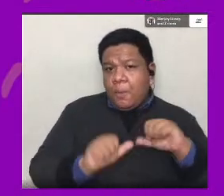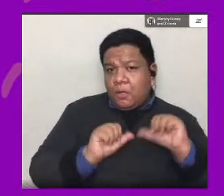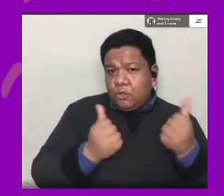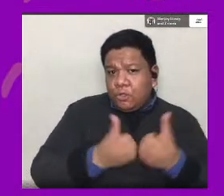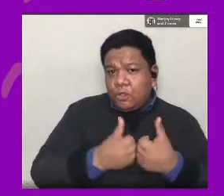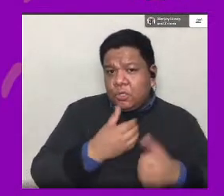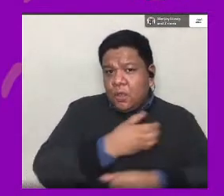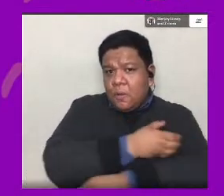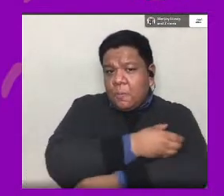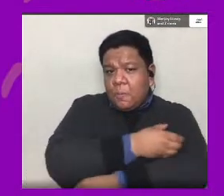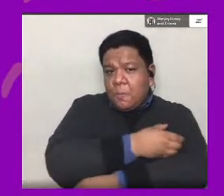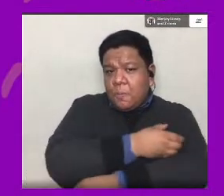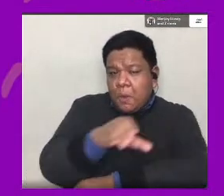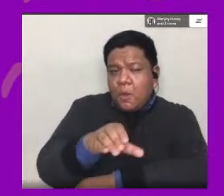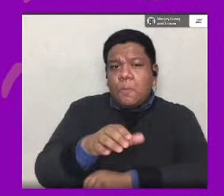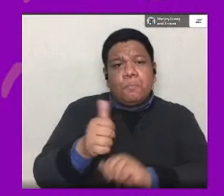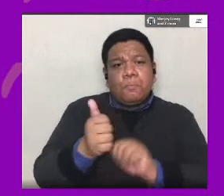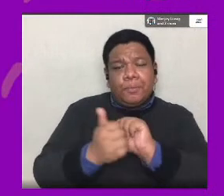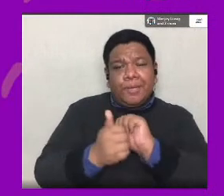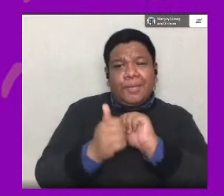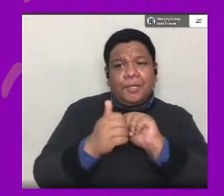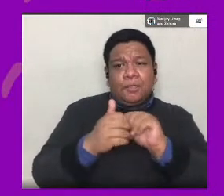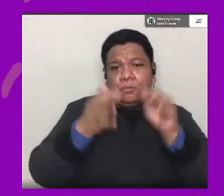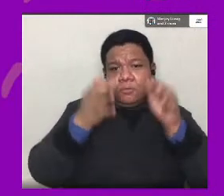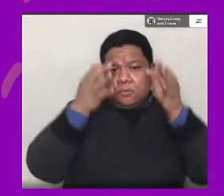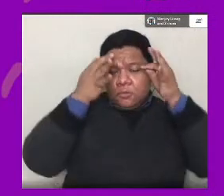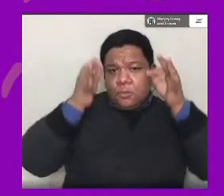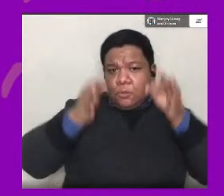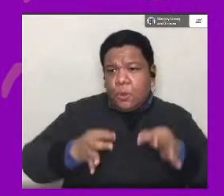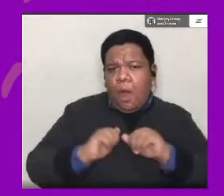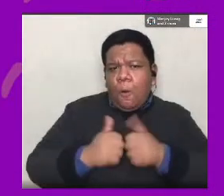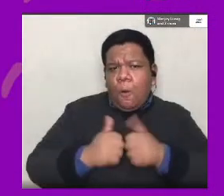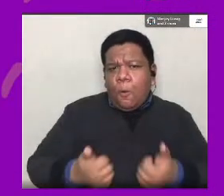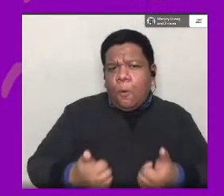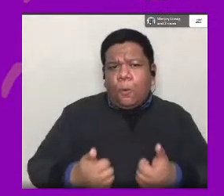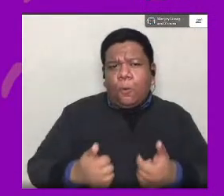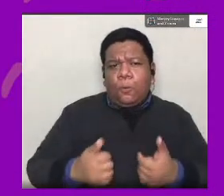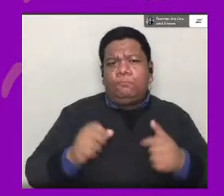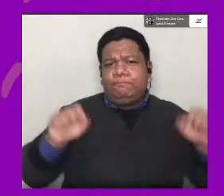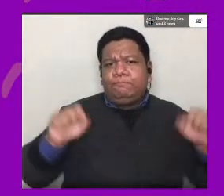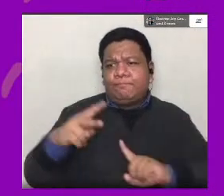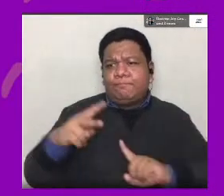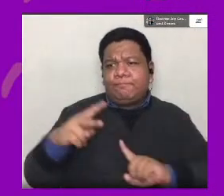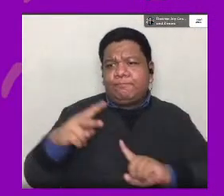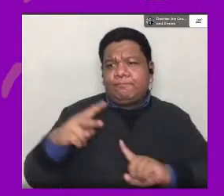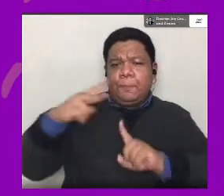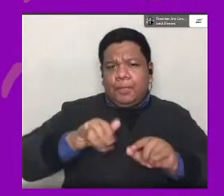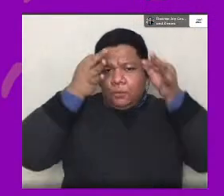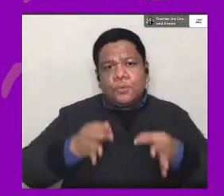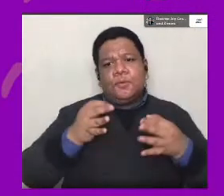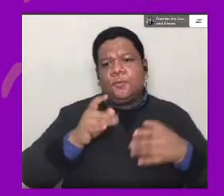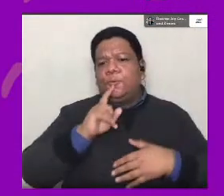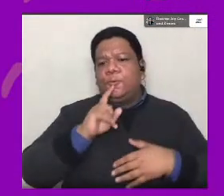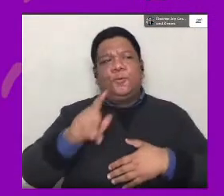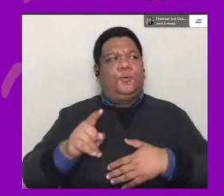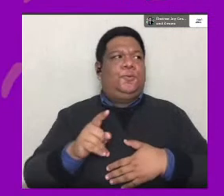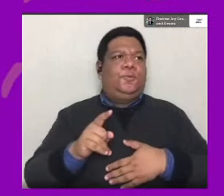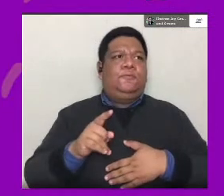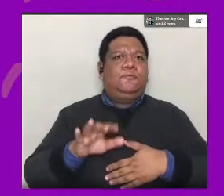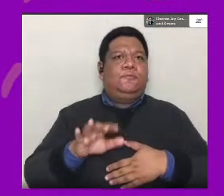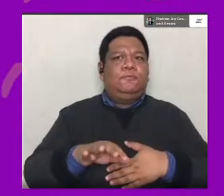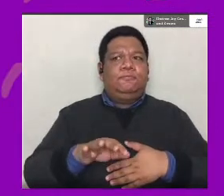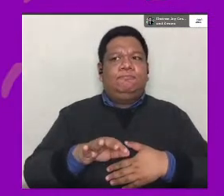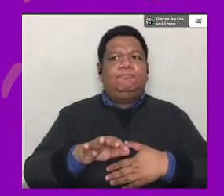is defined as decision-making and the ability to act on those decisions has been found to be a predictor of